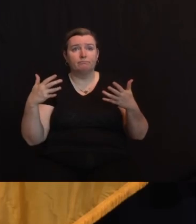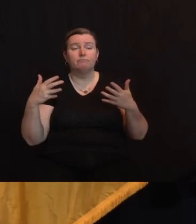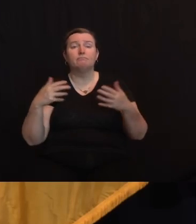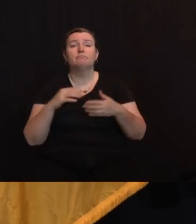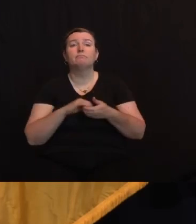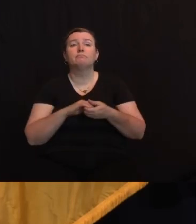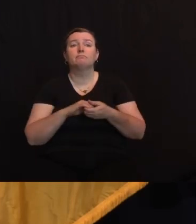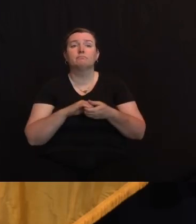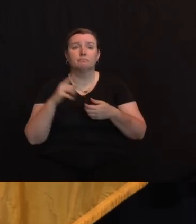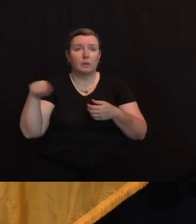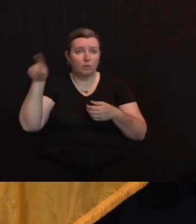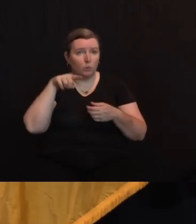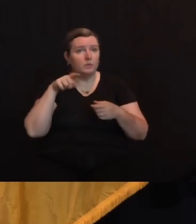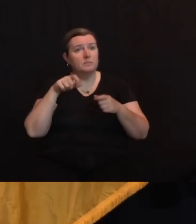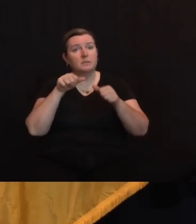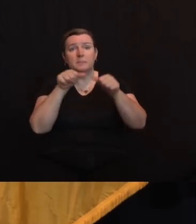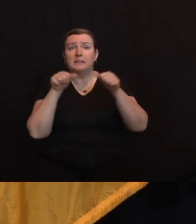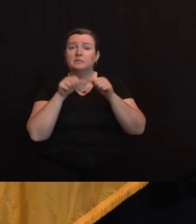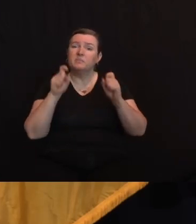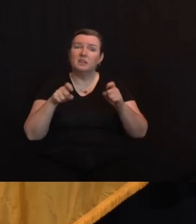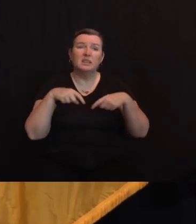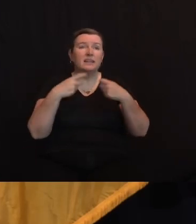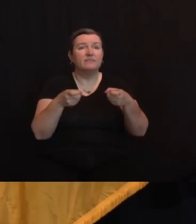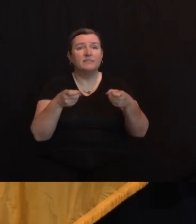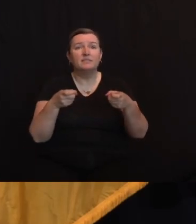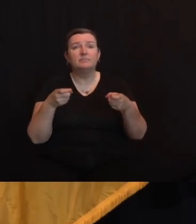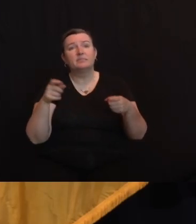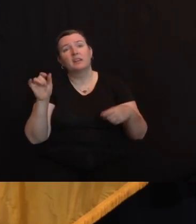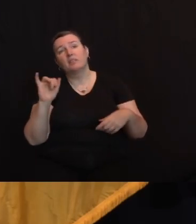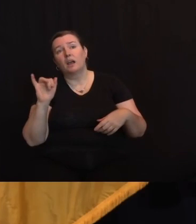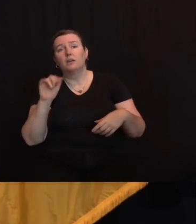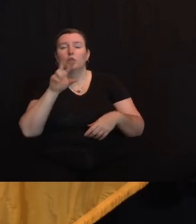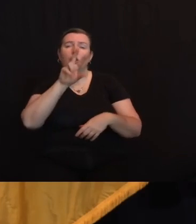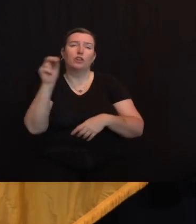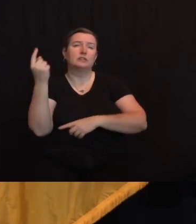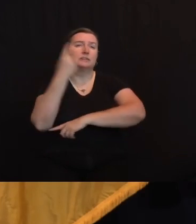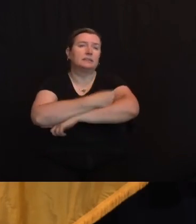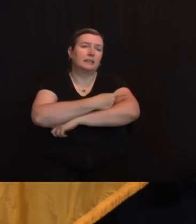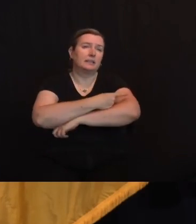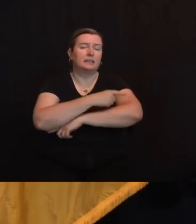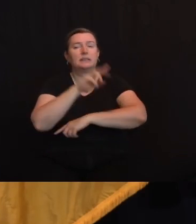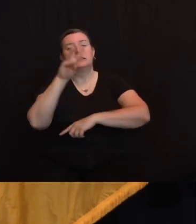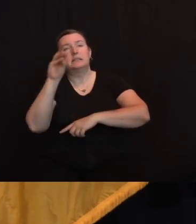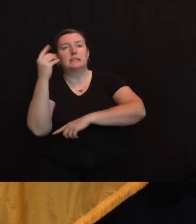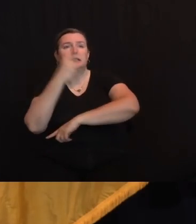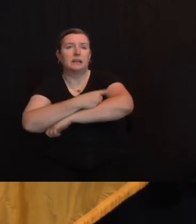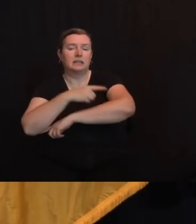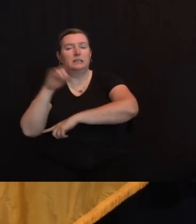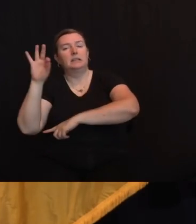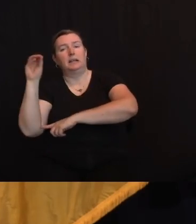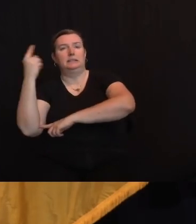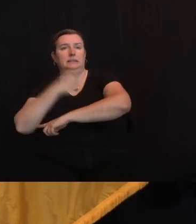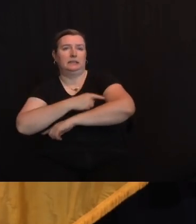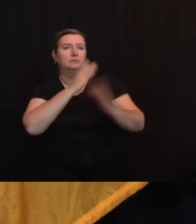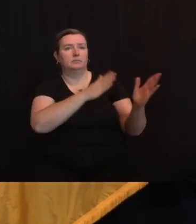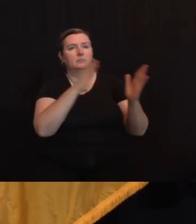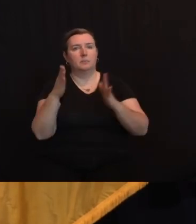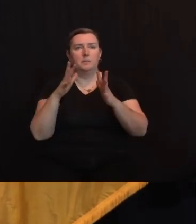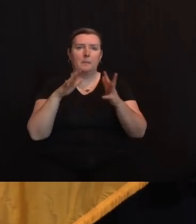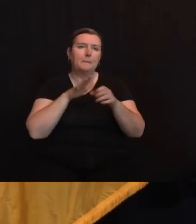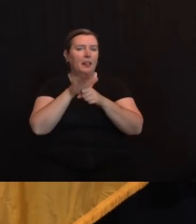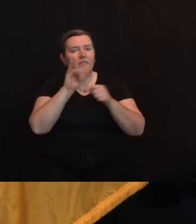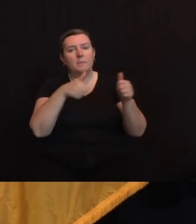have X days, 30, 60, 90 days of capacity. But that I said that as far as I